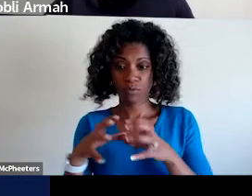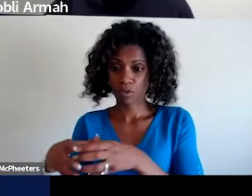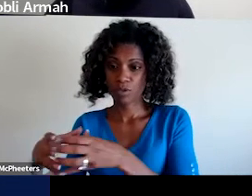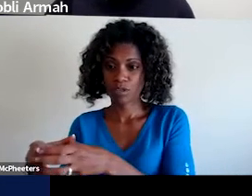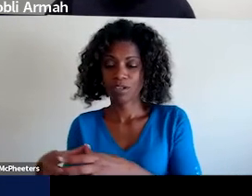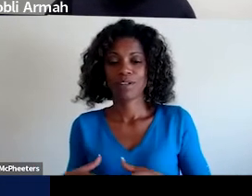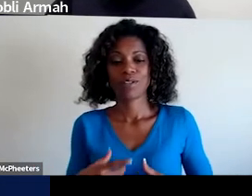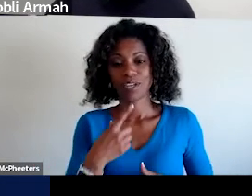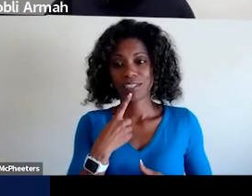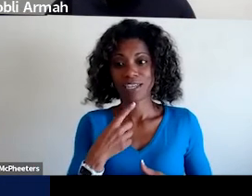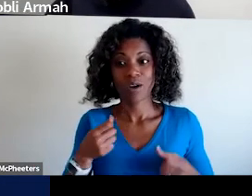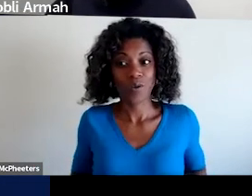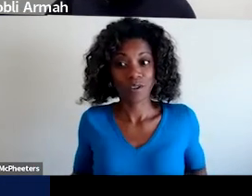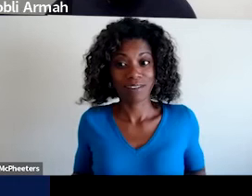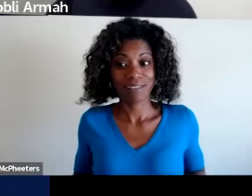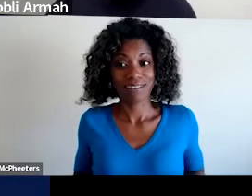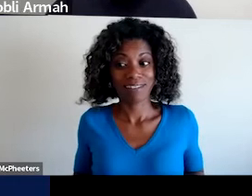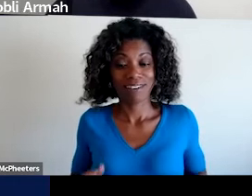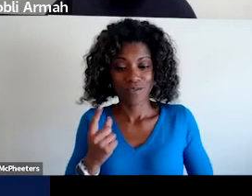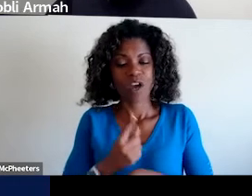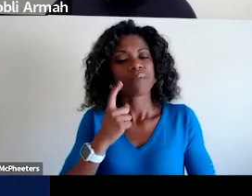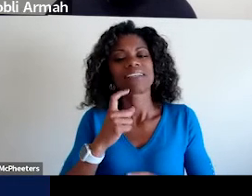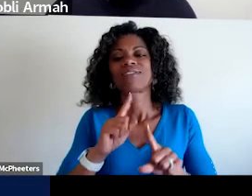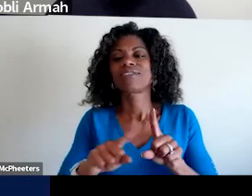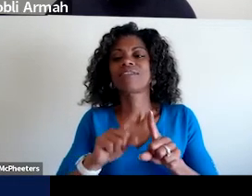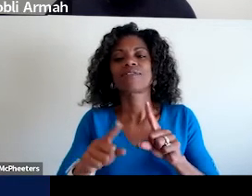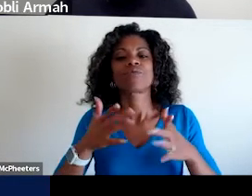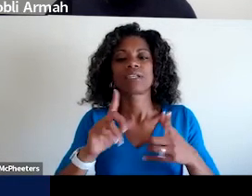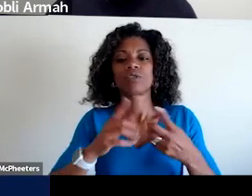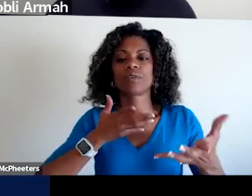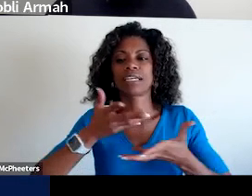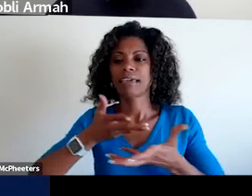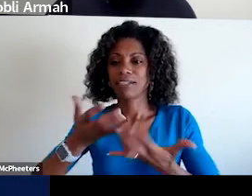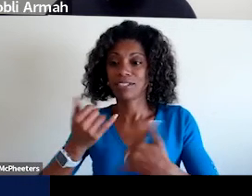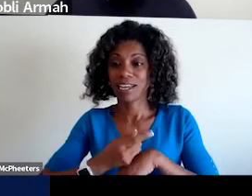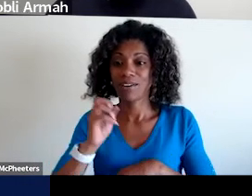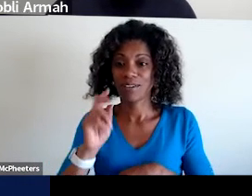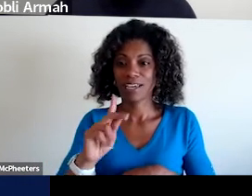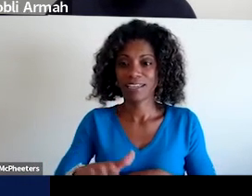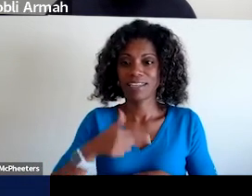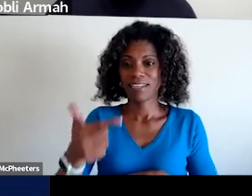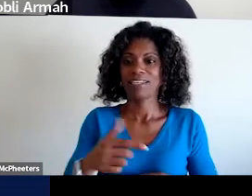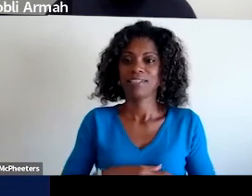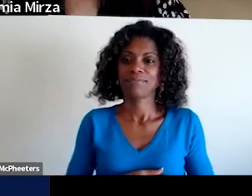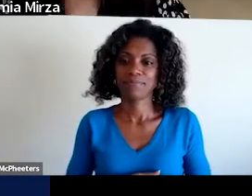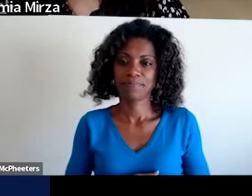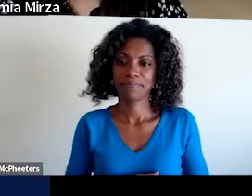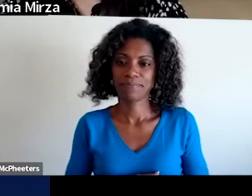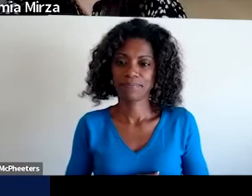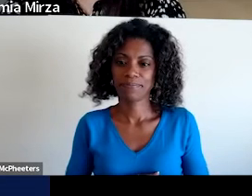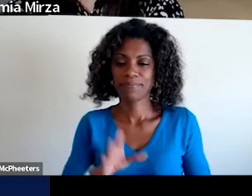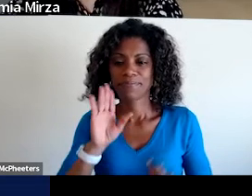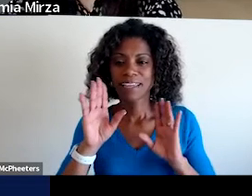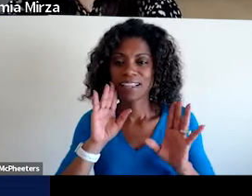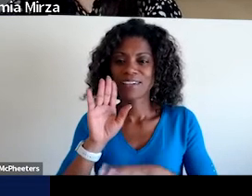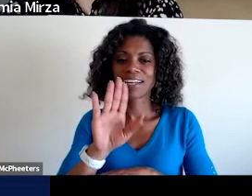hold on to your chair. There's all different ways for you to engage with us today, but let's get started. Samia, I'm going to pass it over to you. Awesome, wonderful.